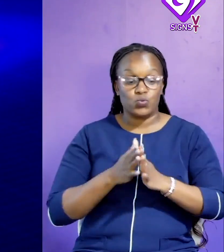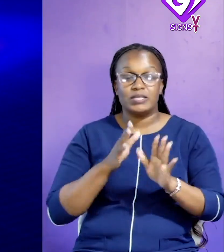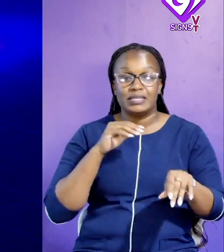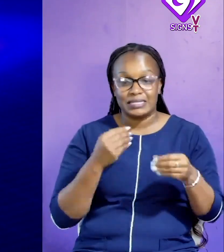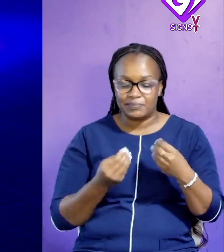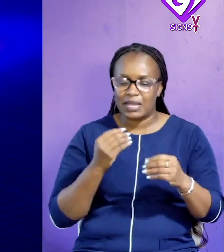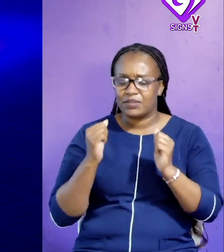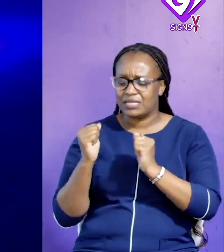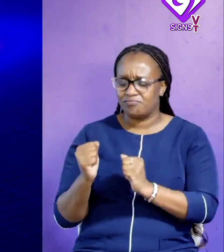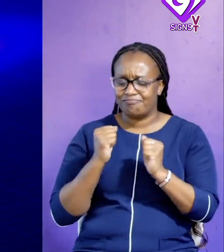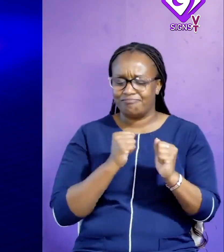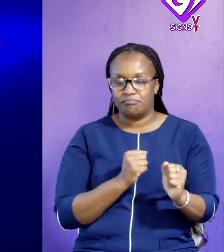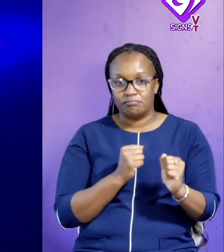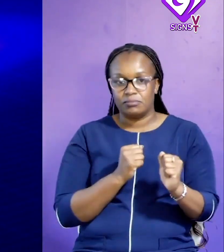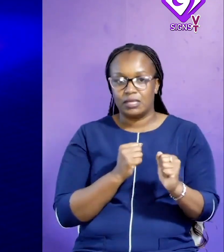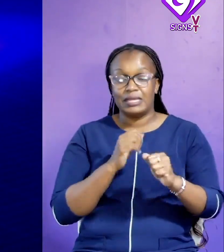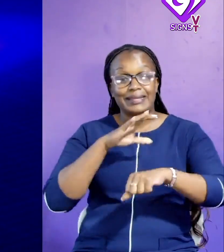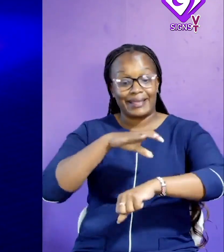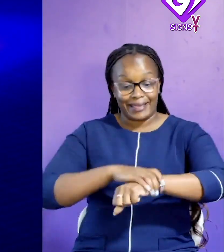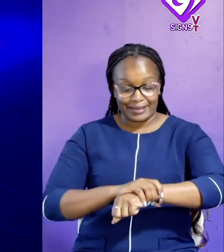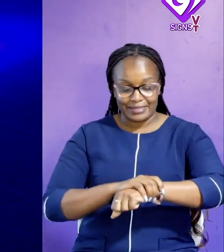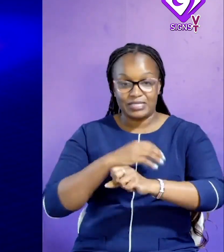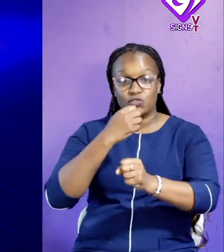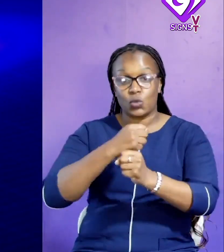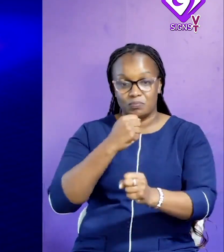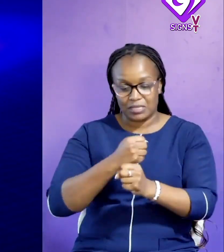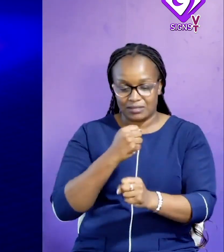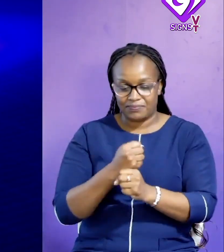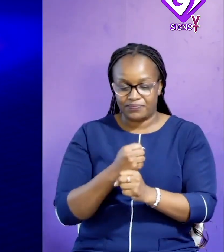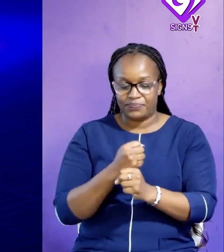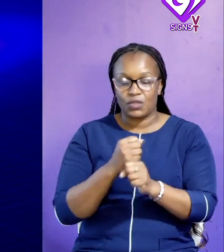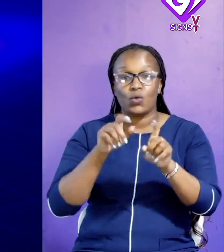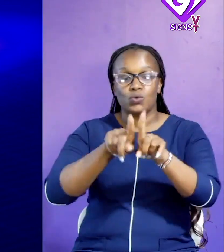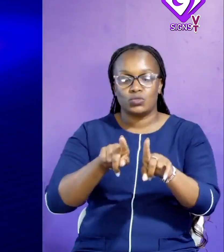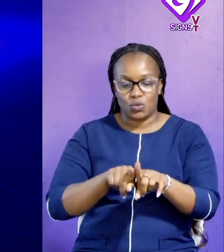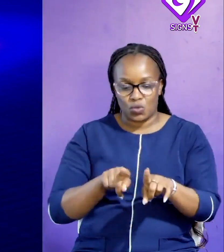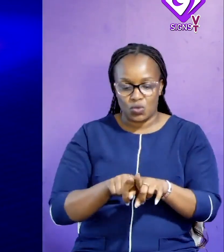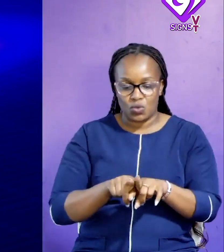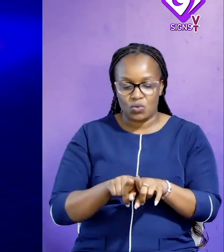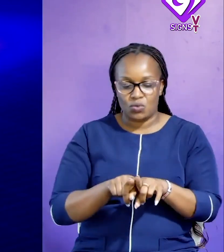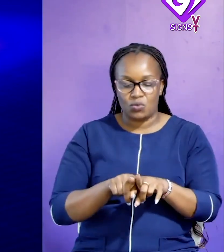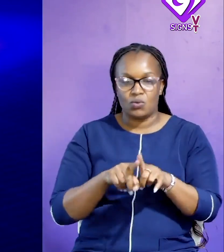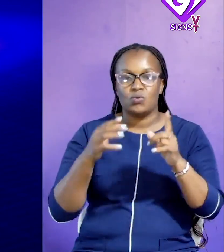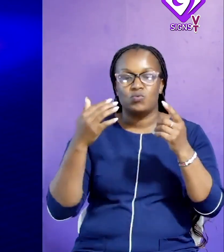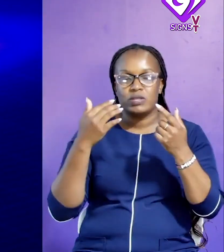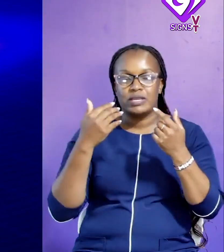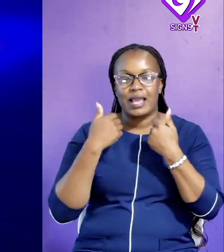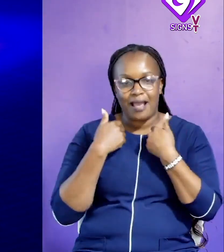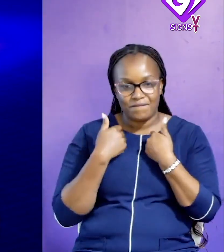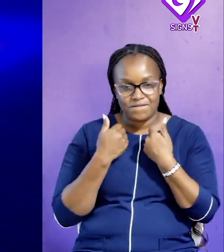those difficulties of getting a job. Also, tuna have those,